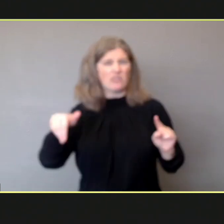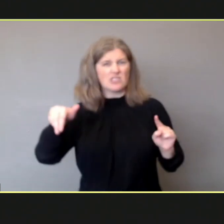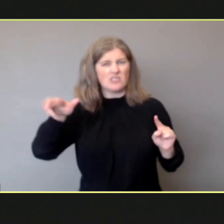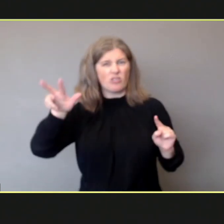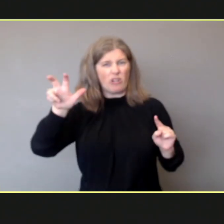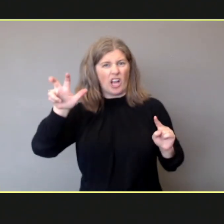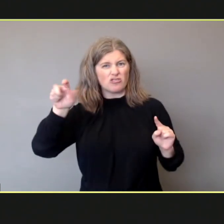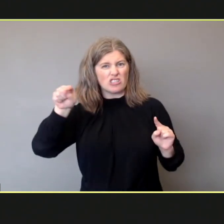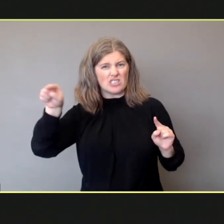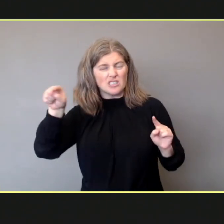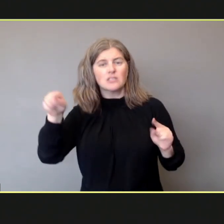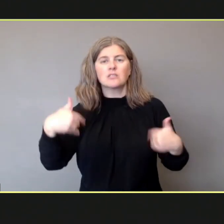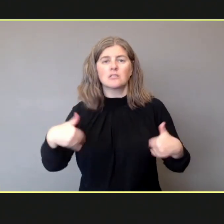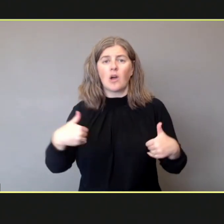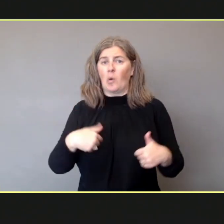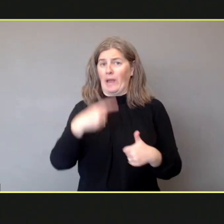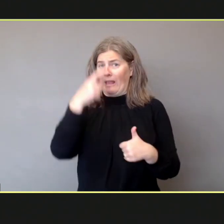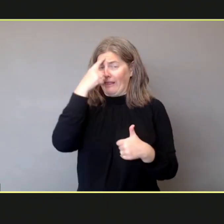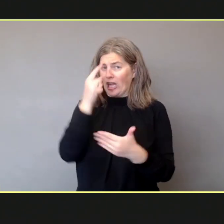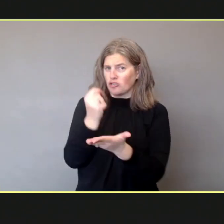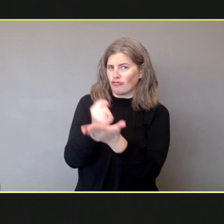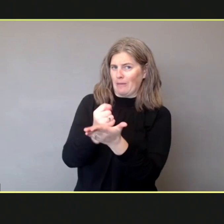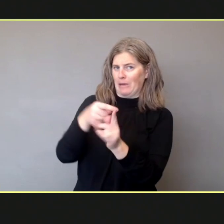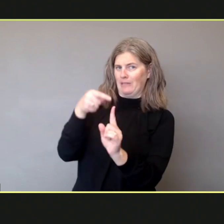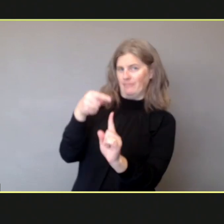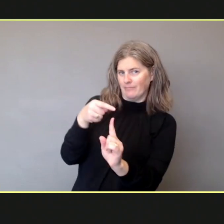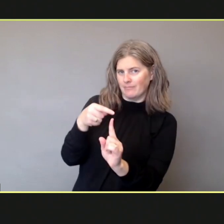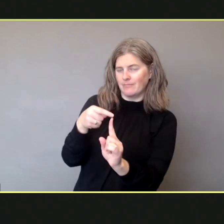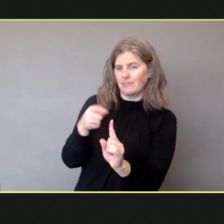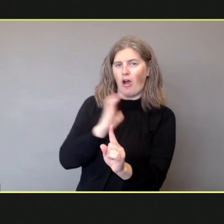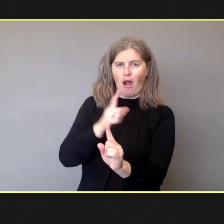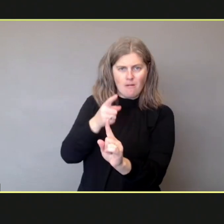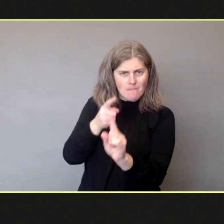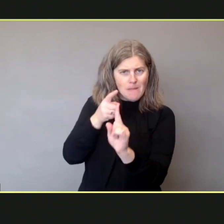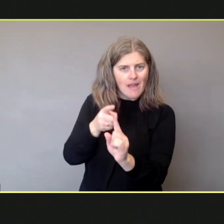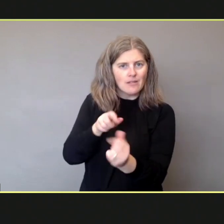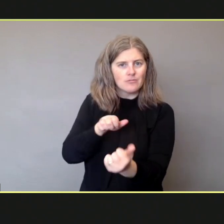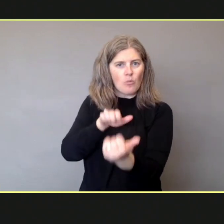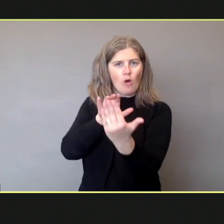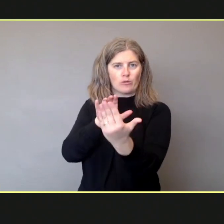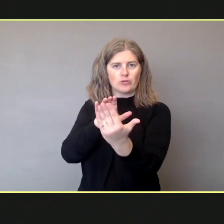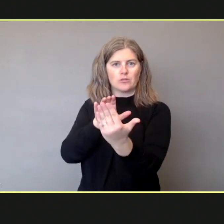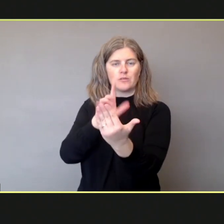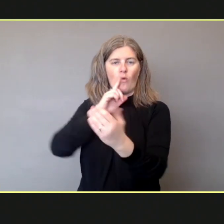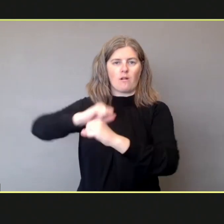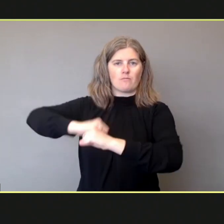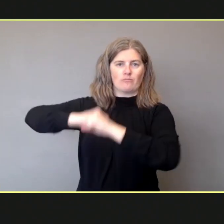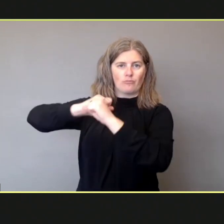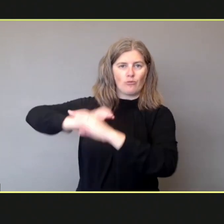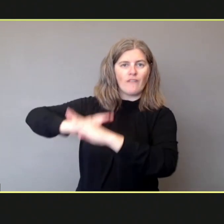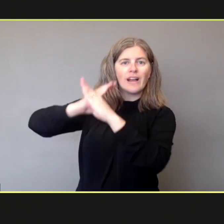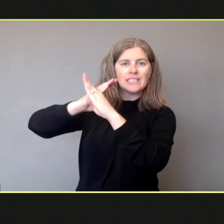so we really think that treatment is our main way of preventing